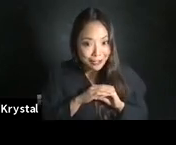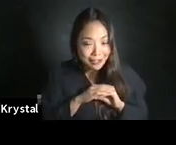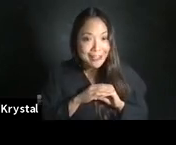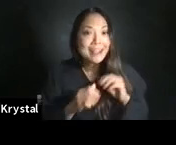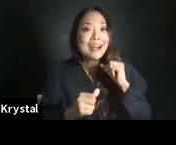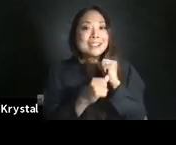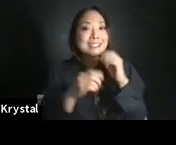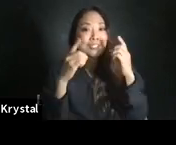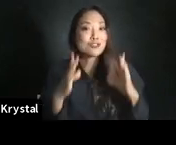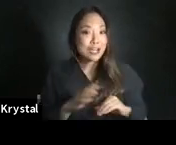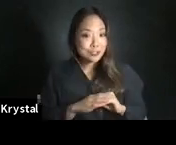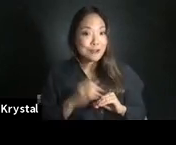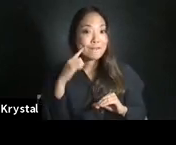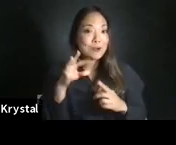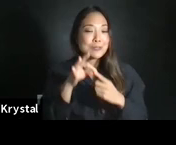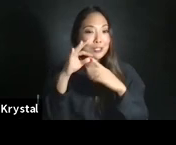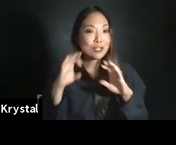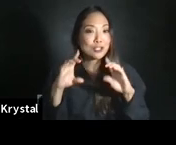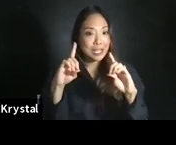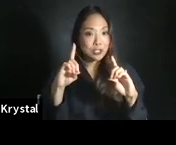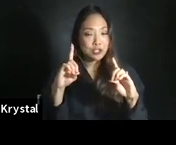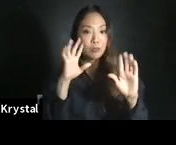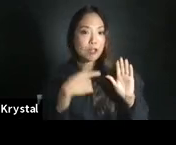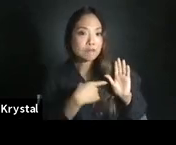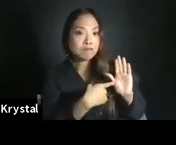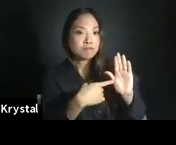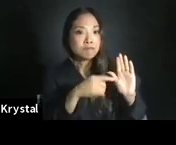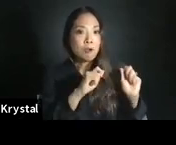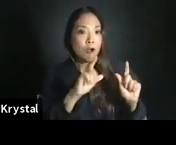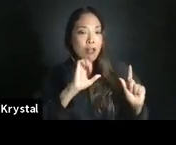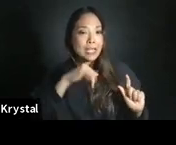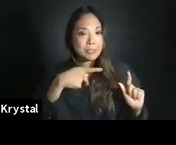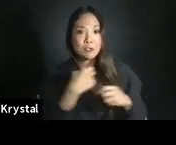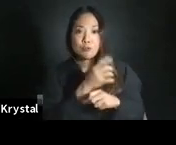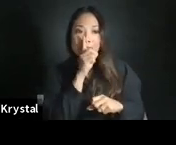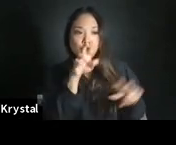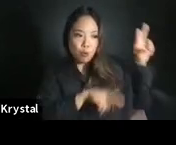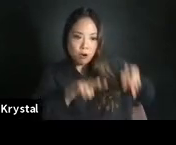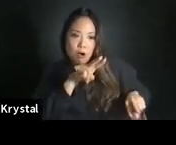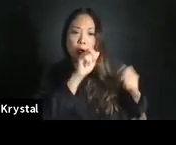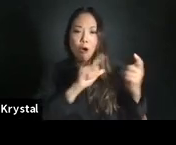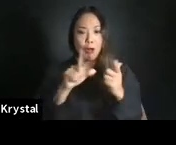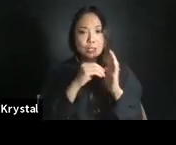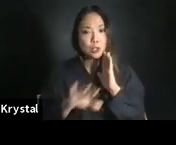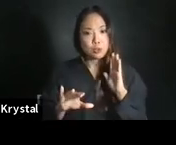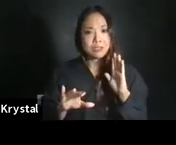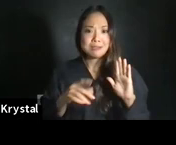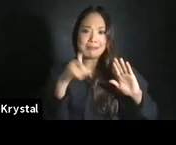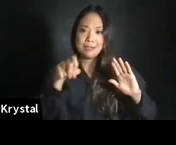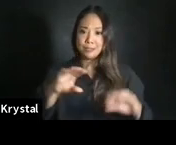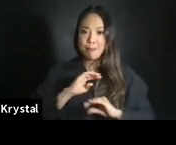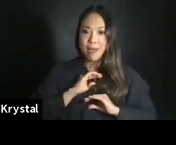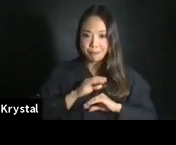director for special education is reviewing all ieps to ensure student needs are being met as a result of the administrative